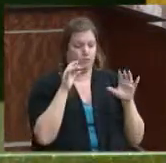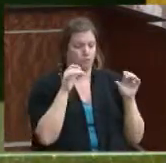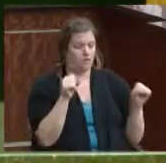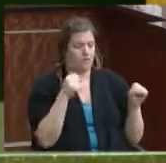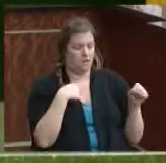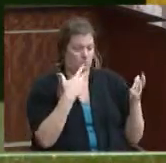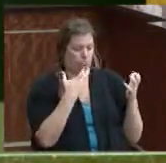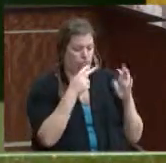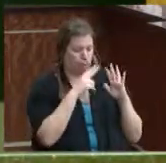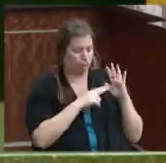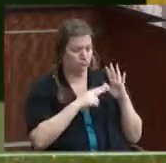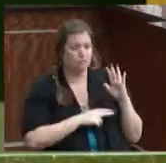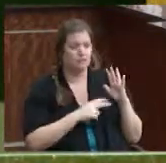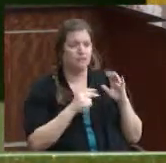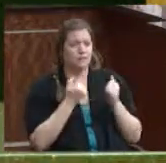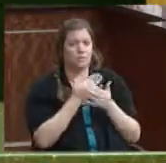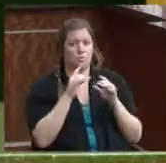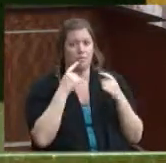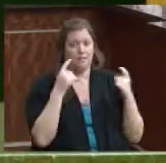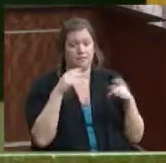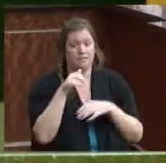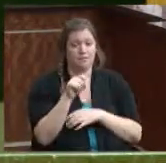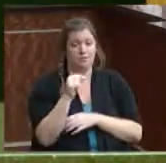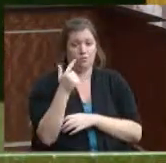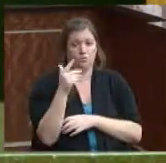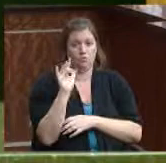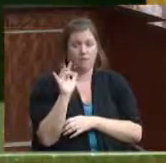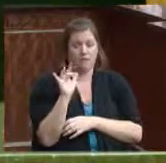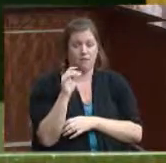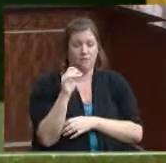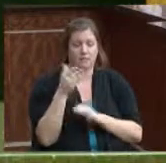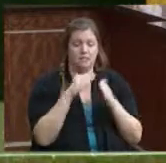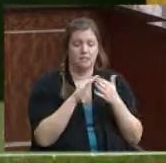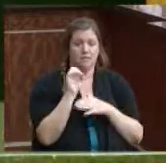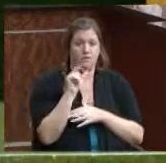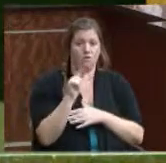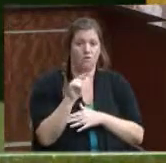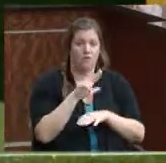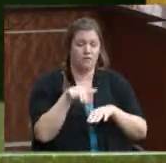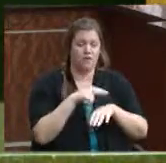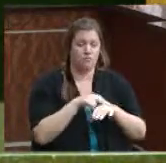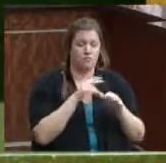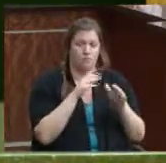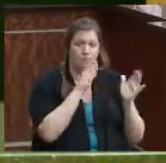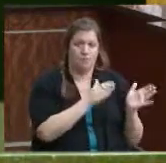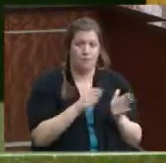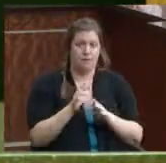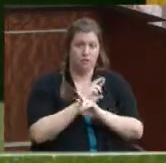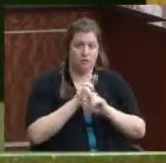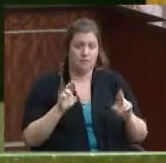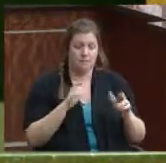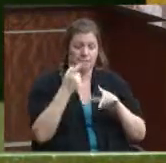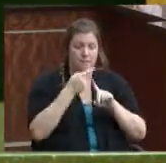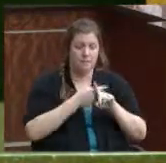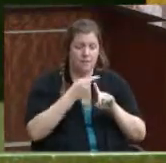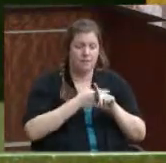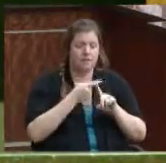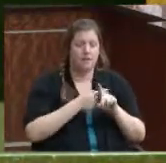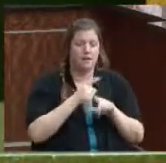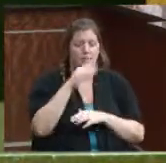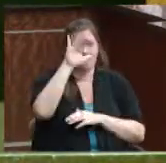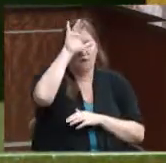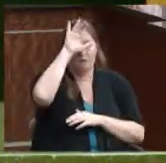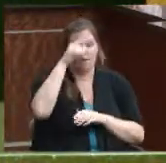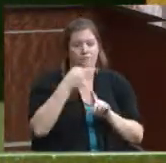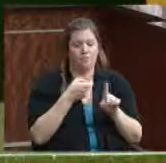down and read. Just a couple announcements. On September the 25th, the City of Laurel National Preparedness Month event at the Laurel Volunteer Fire